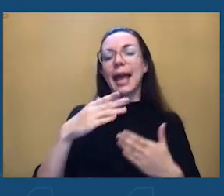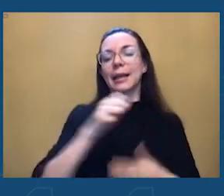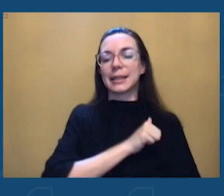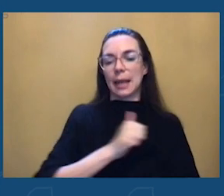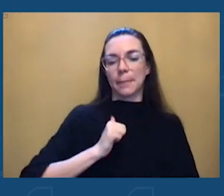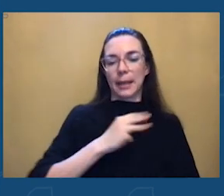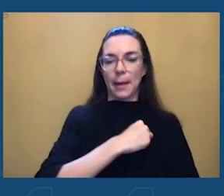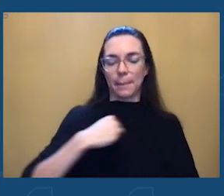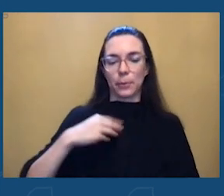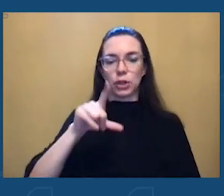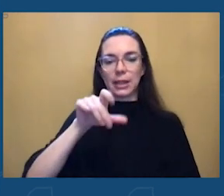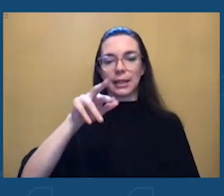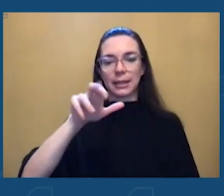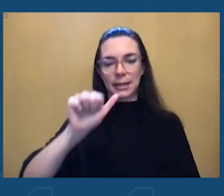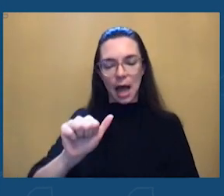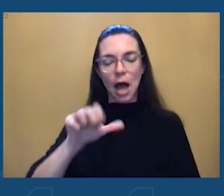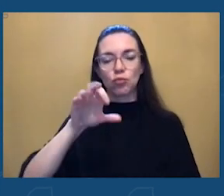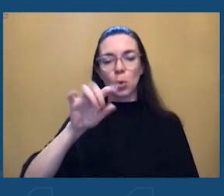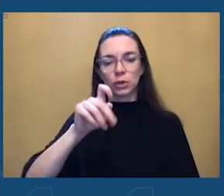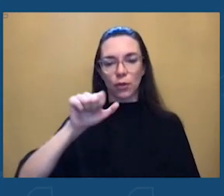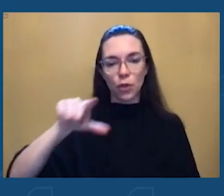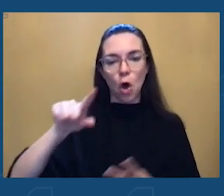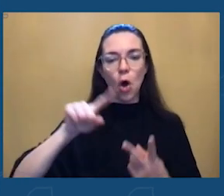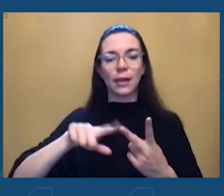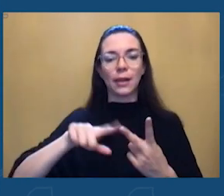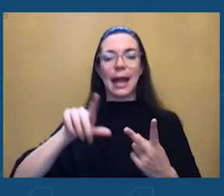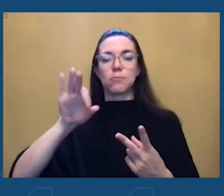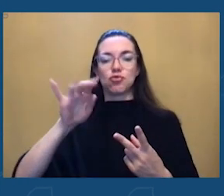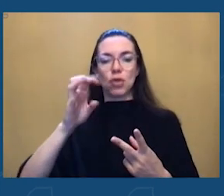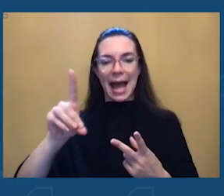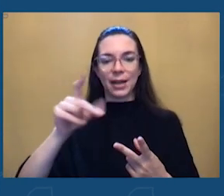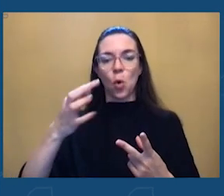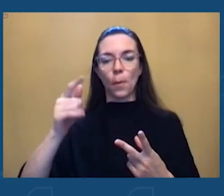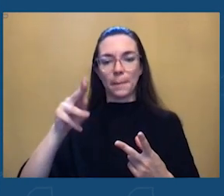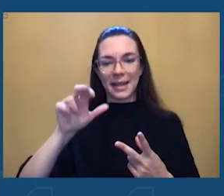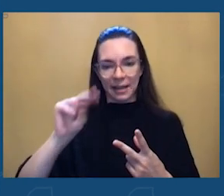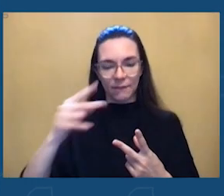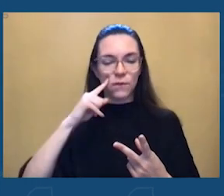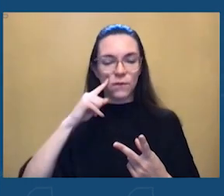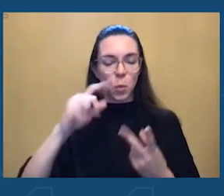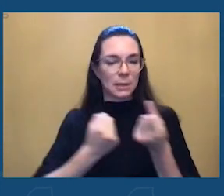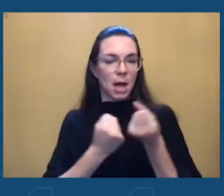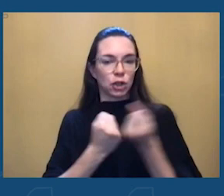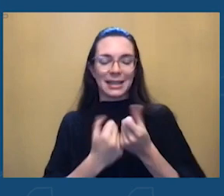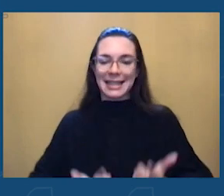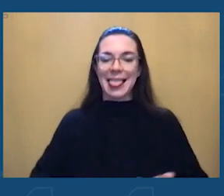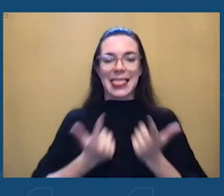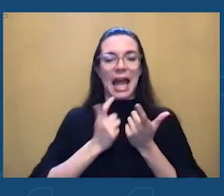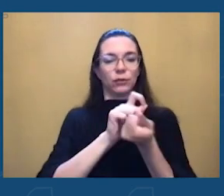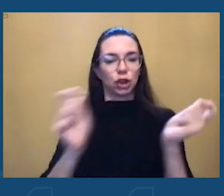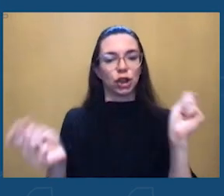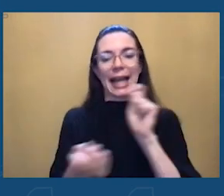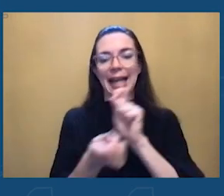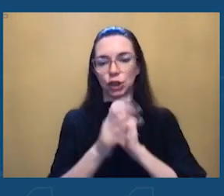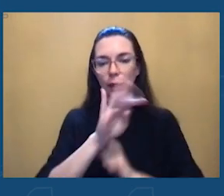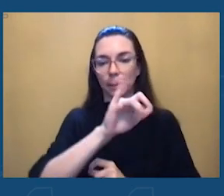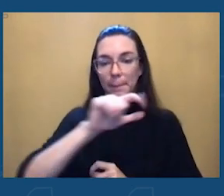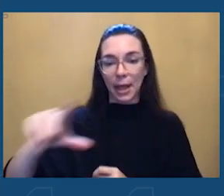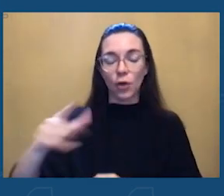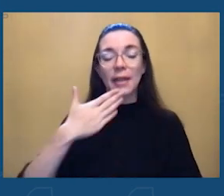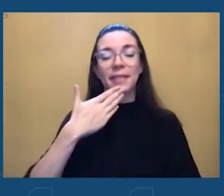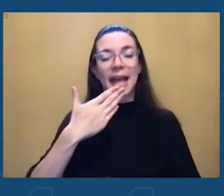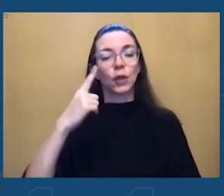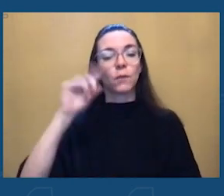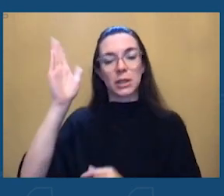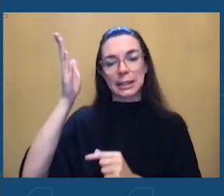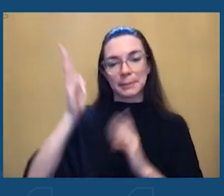Brad Hoyleman for sponsoring this life-changing bill. Thank you, Speaker Heastie, for bringing it to a vote,